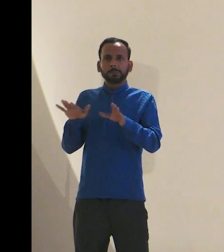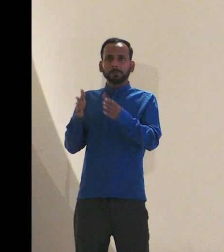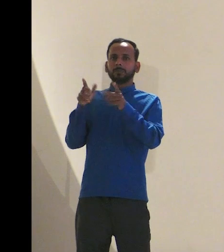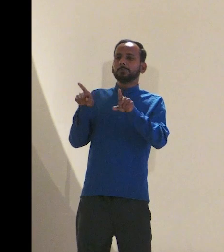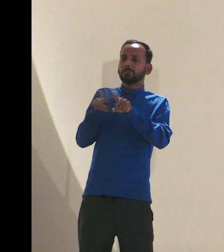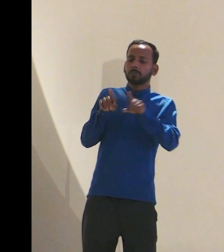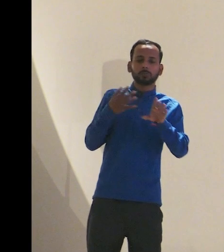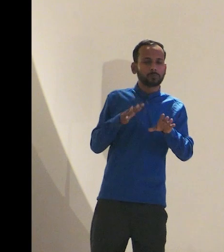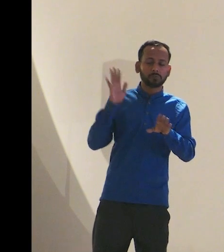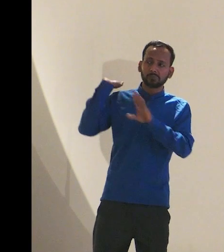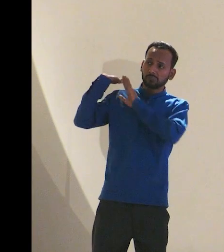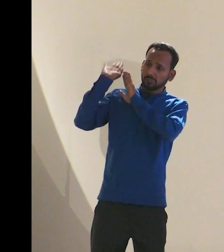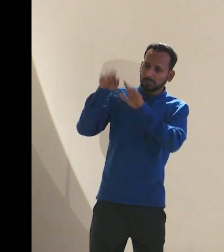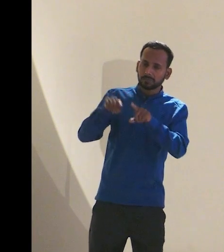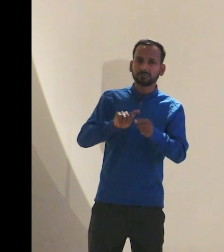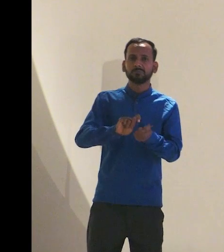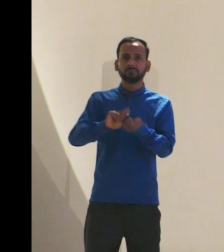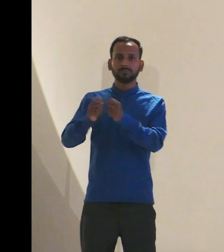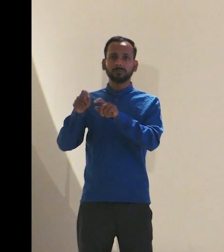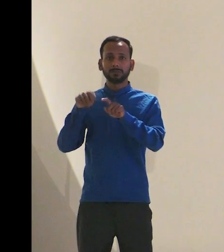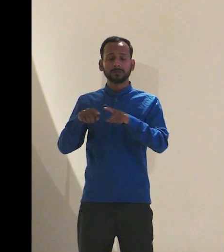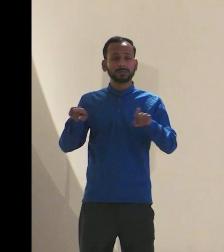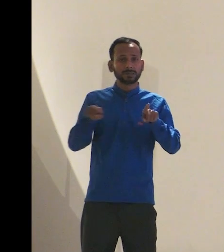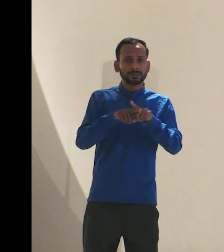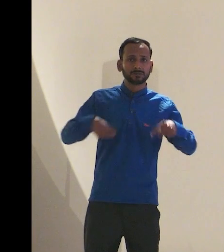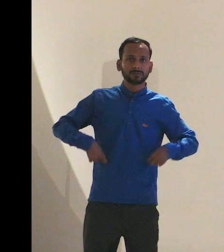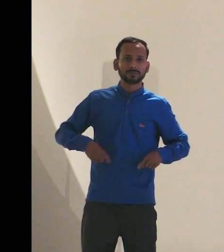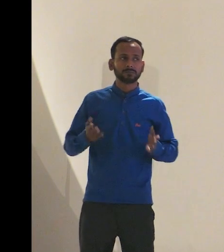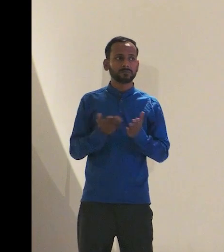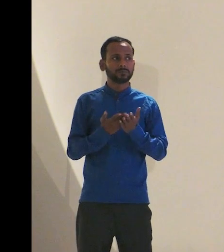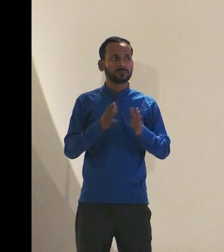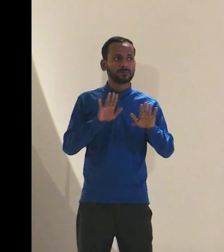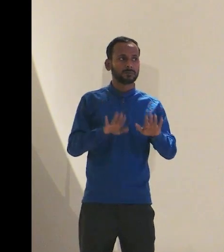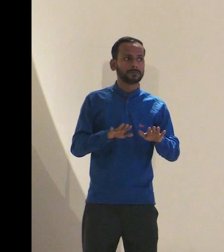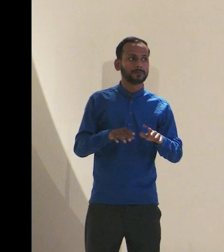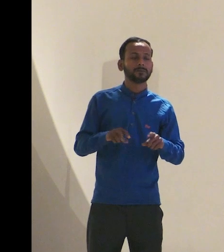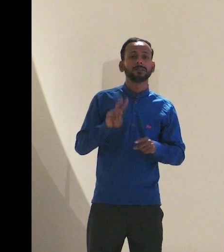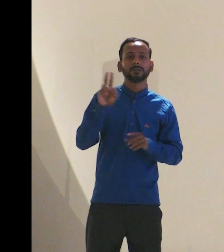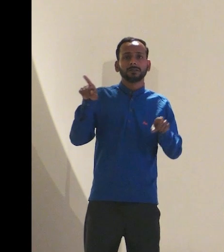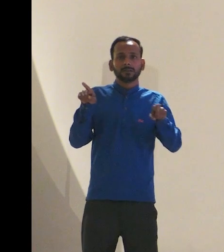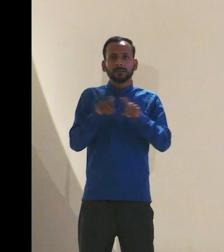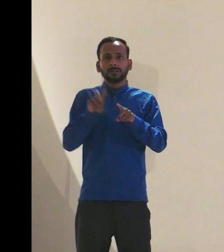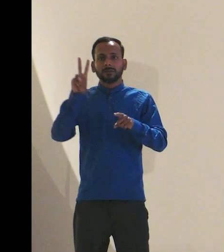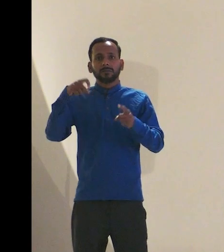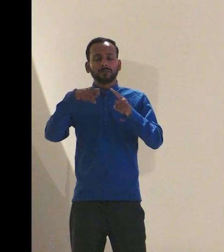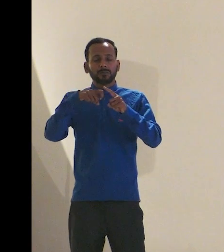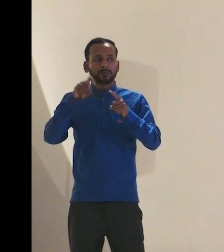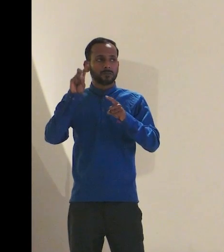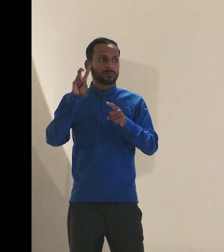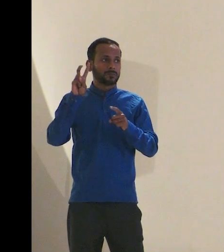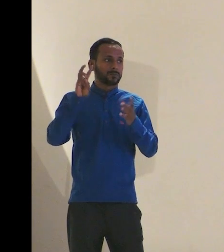the strongest thing that has happened is the statues outside of the Victoria Memorial Hall have been removed, relocated to